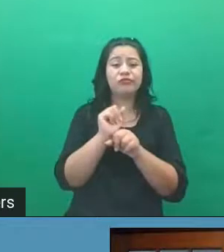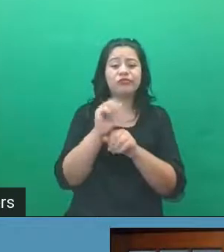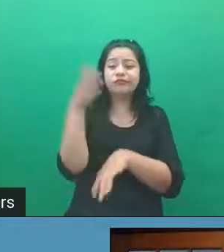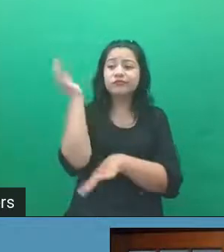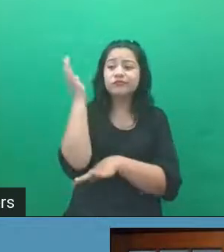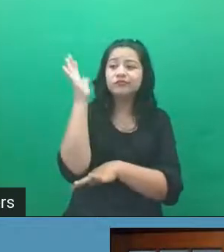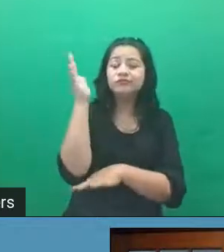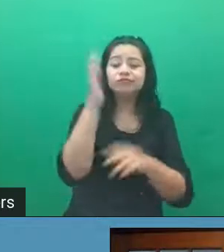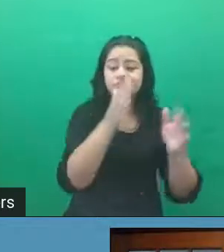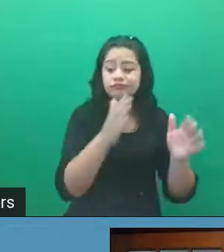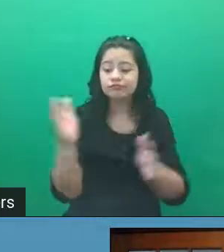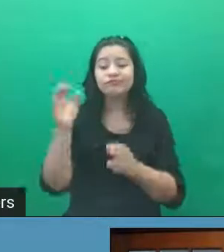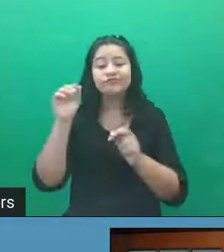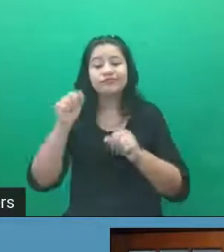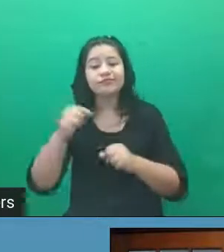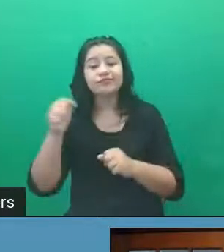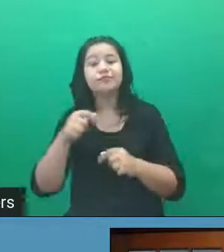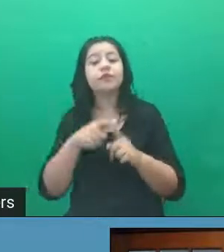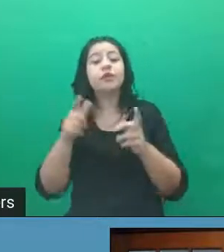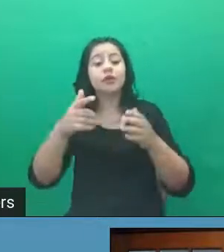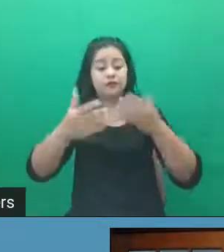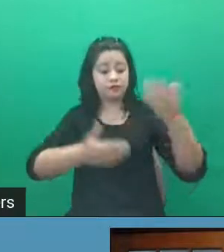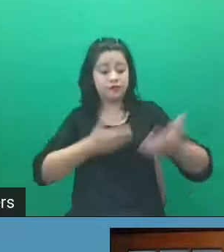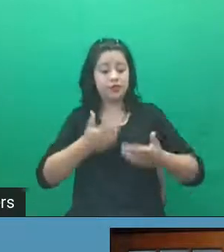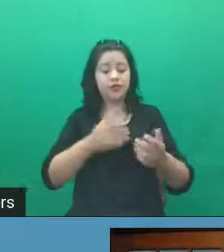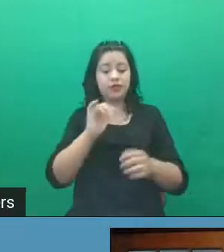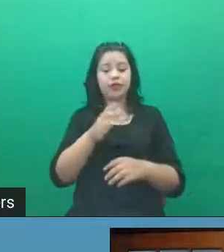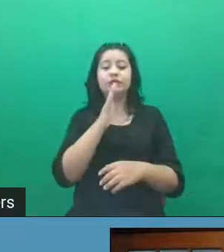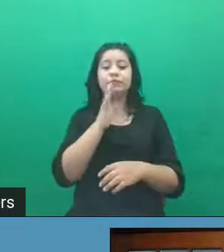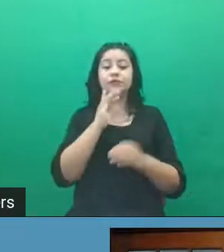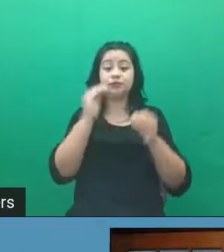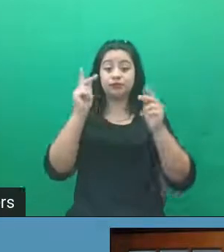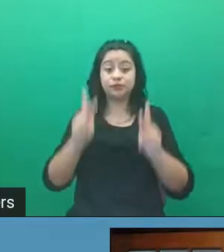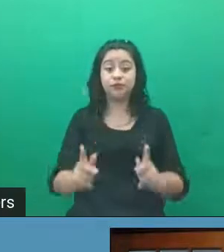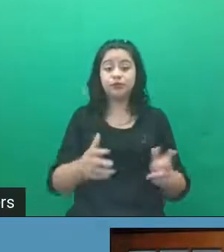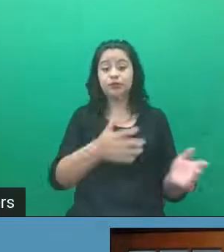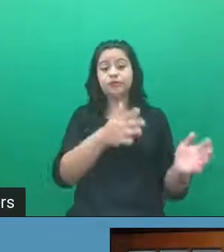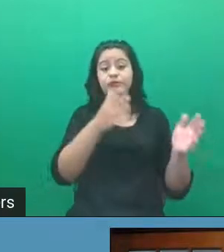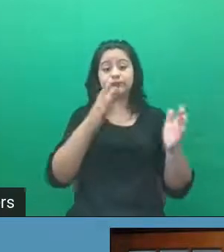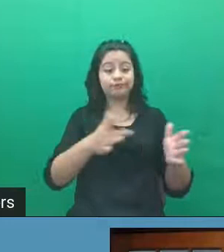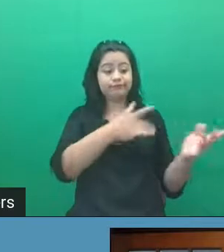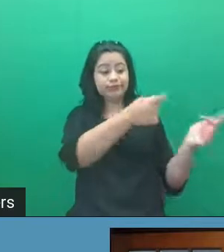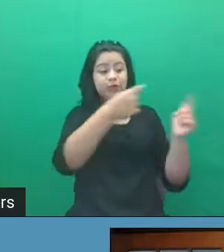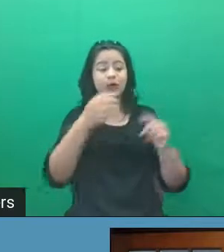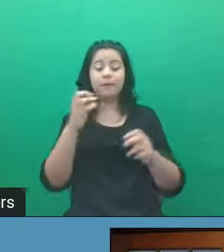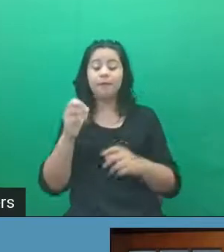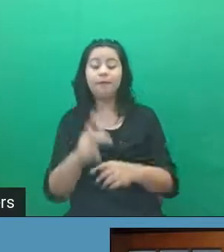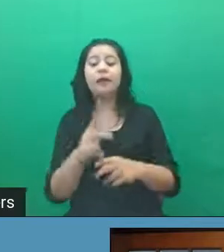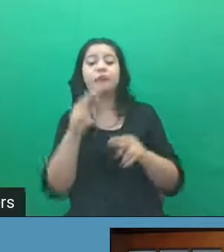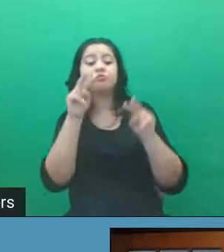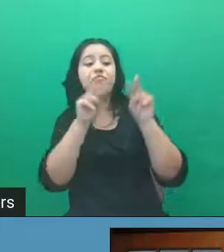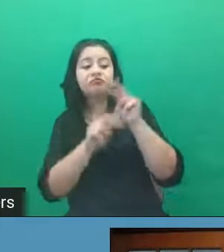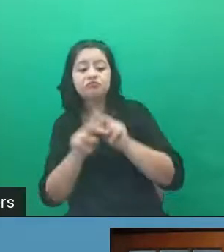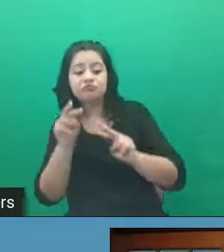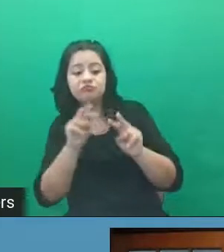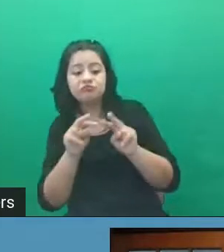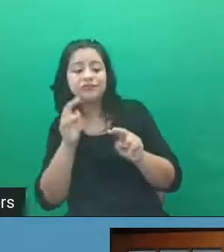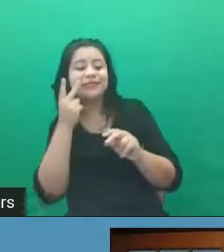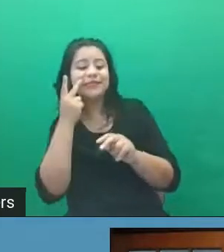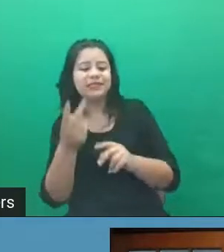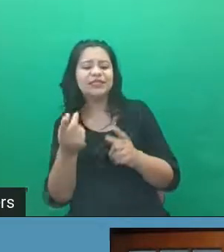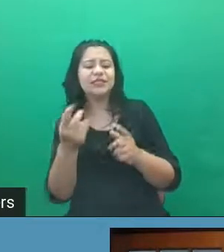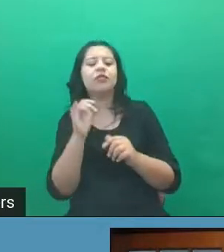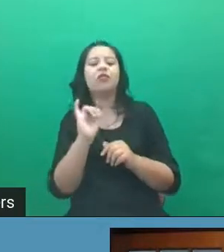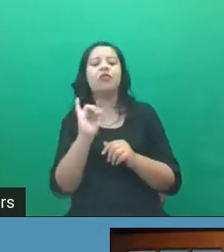something. But inviting that speaker to come back and reflect on what they saw together, I think that seems